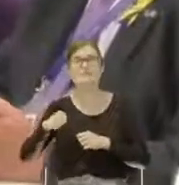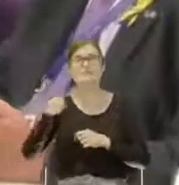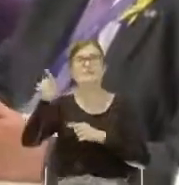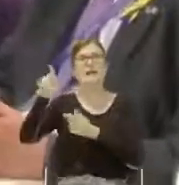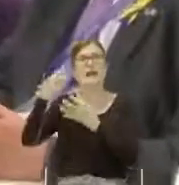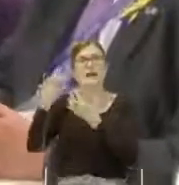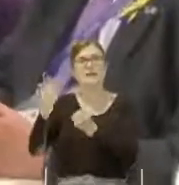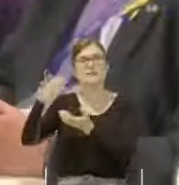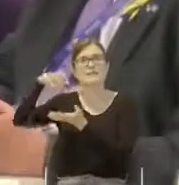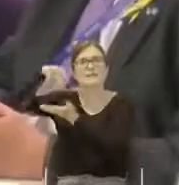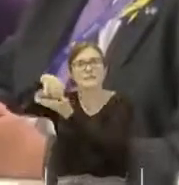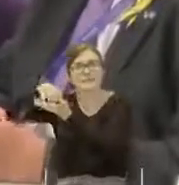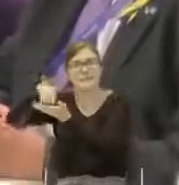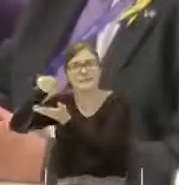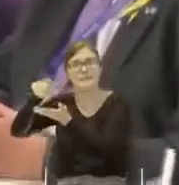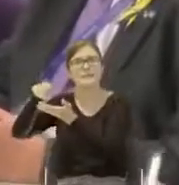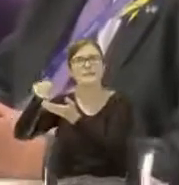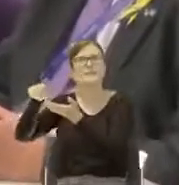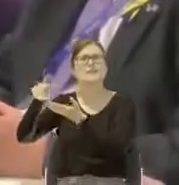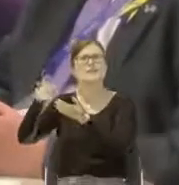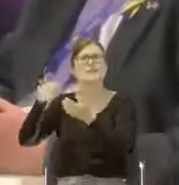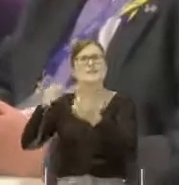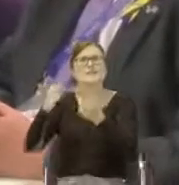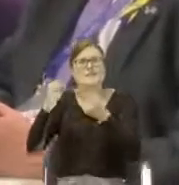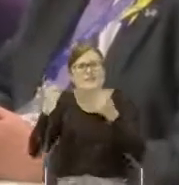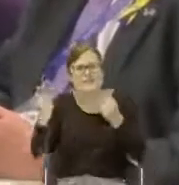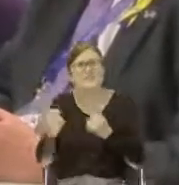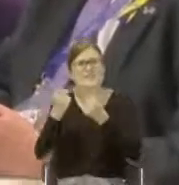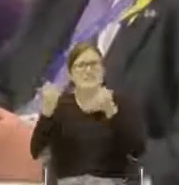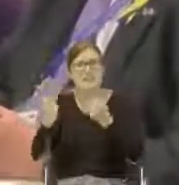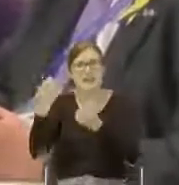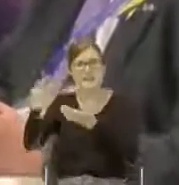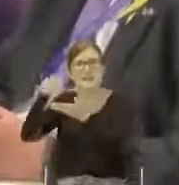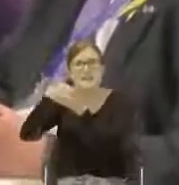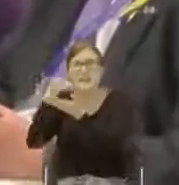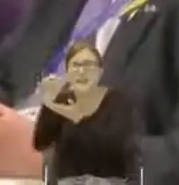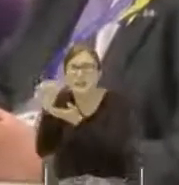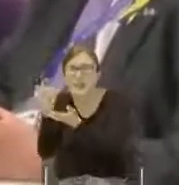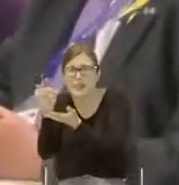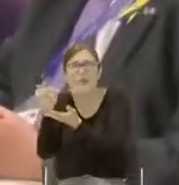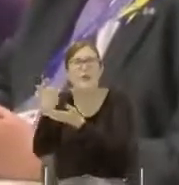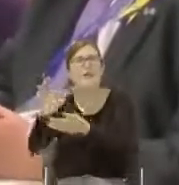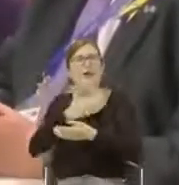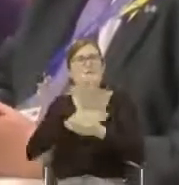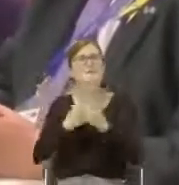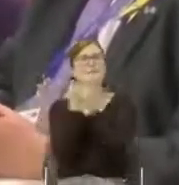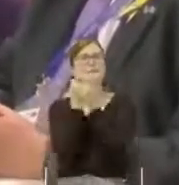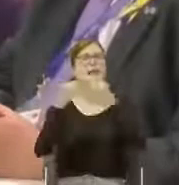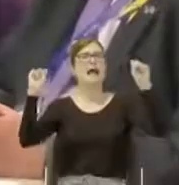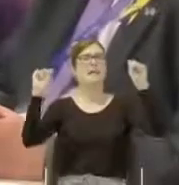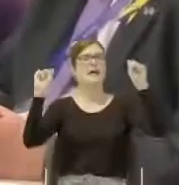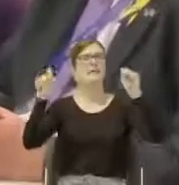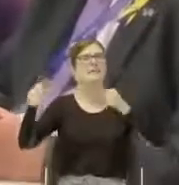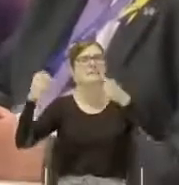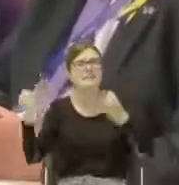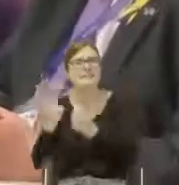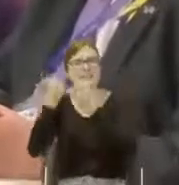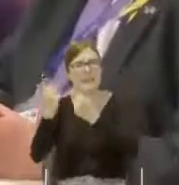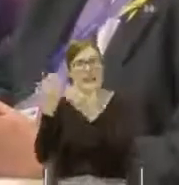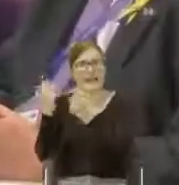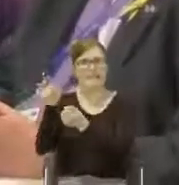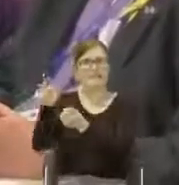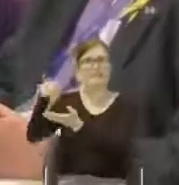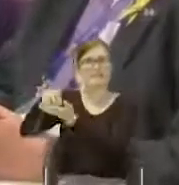safe. So local and regional government across the globe have unified their voices, pledging to